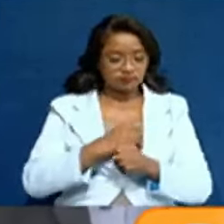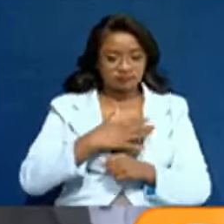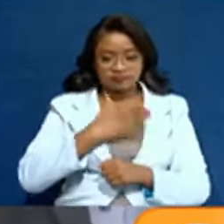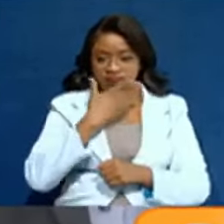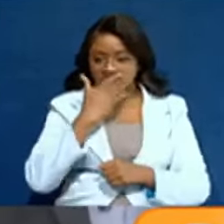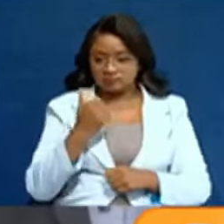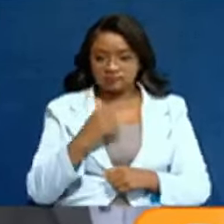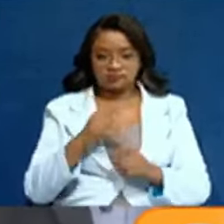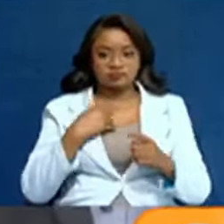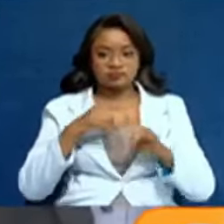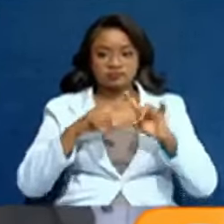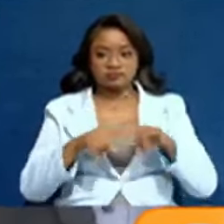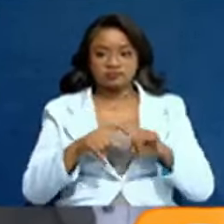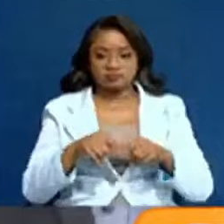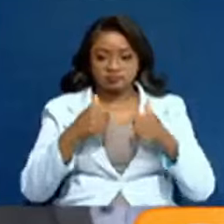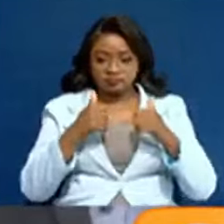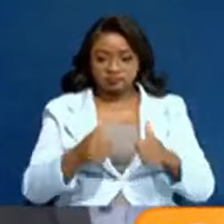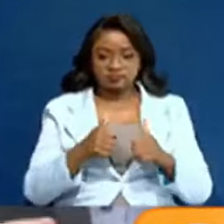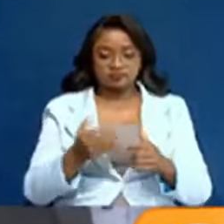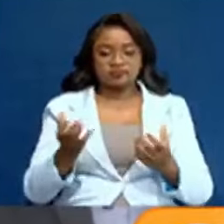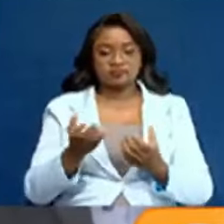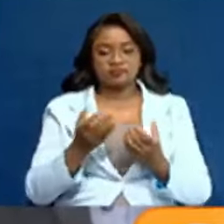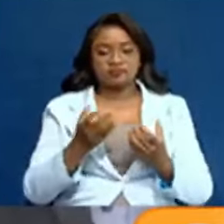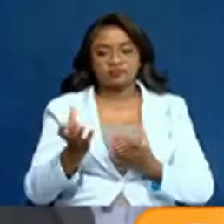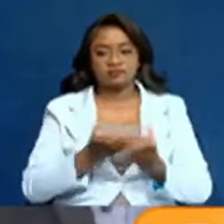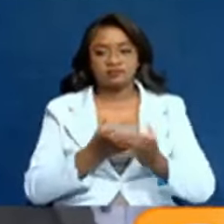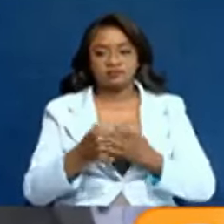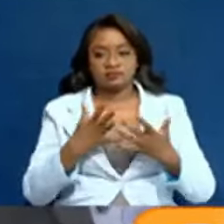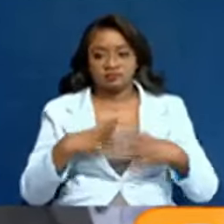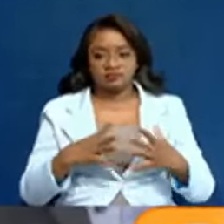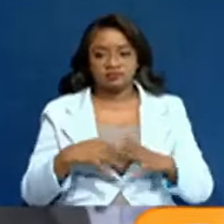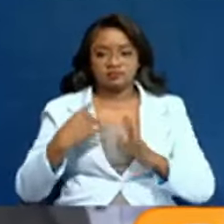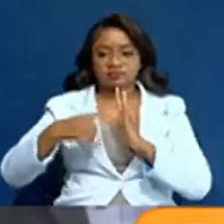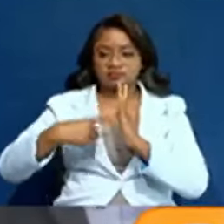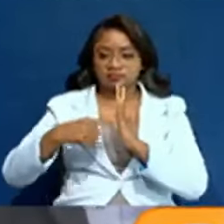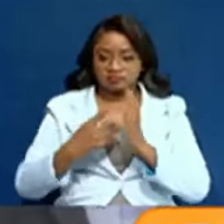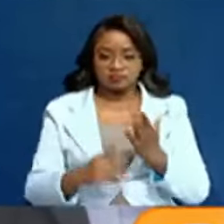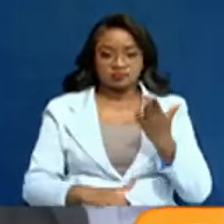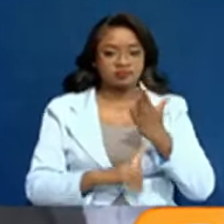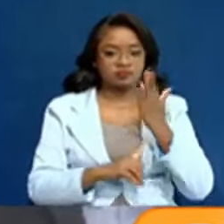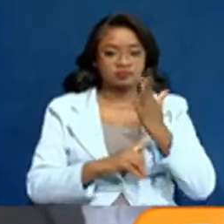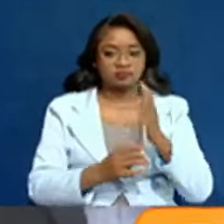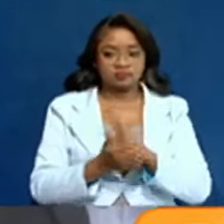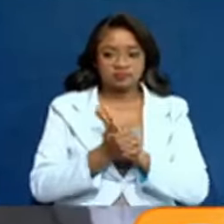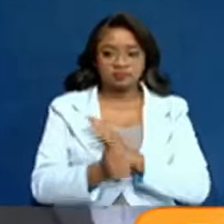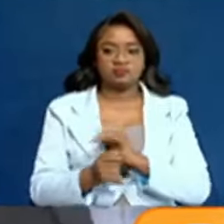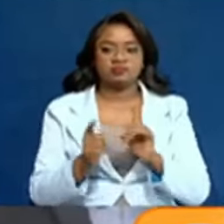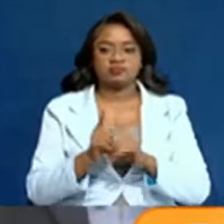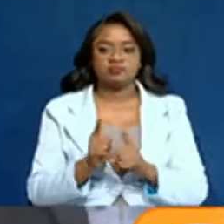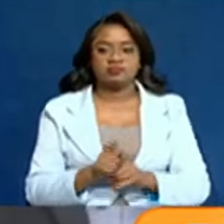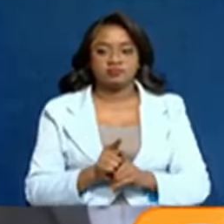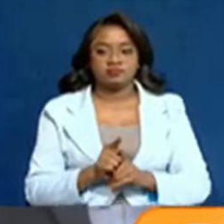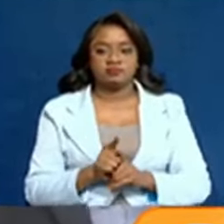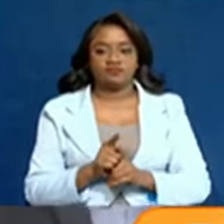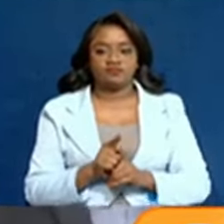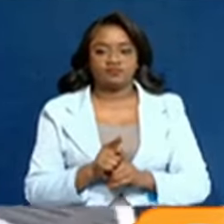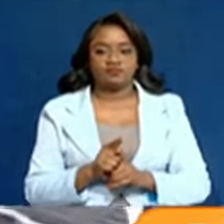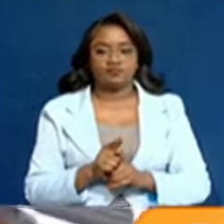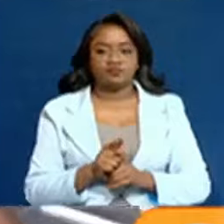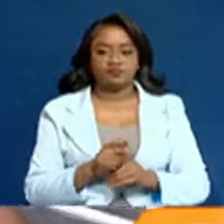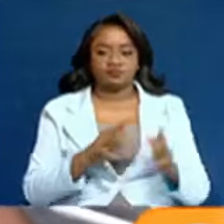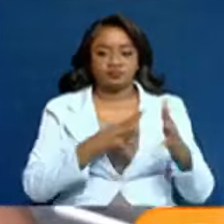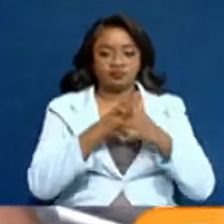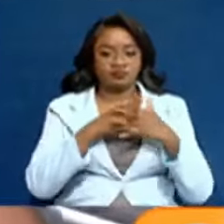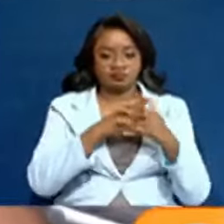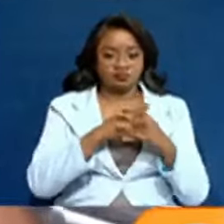great entrepreneurs and great manufacturing technicians and companies, and of course the financing arm of the U.S. government, which is DFC.